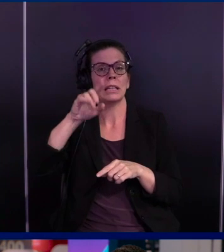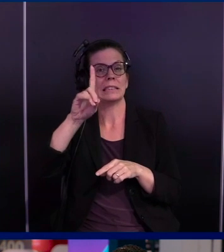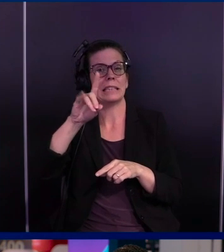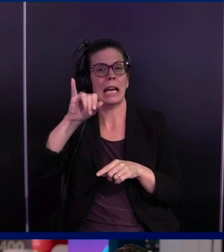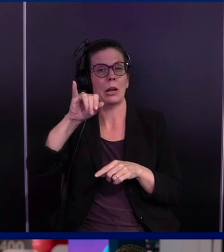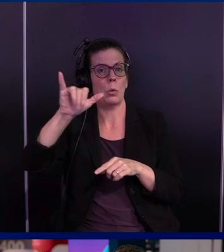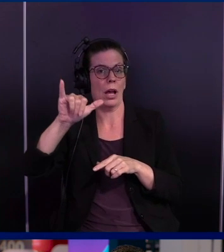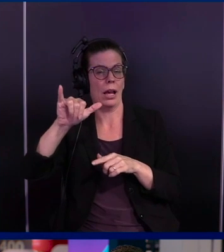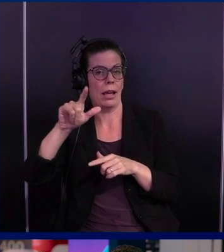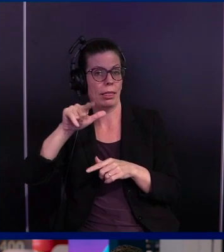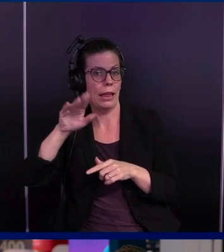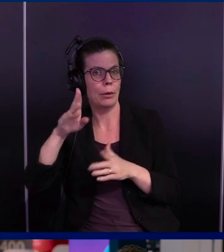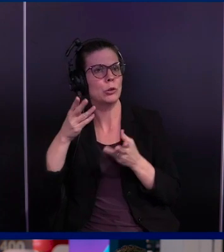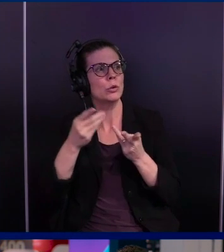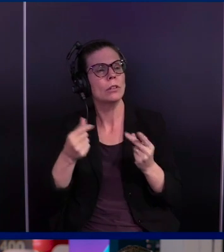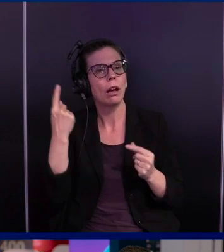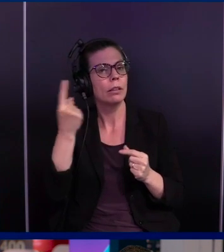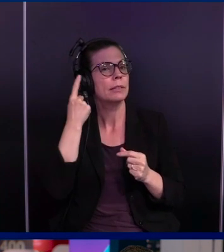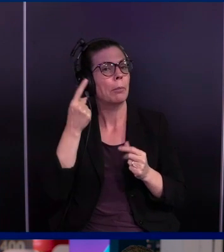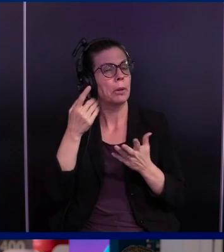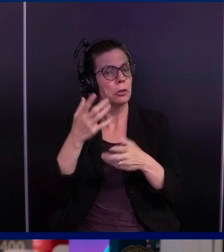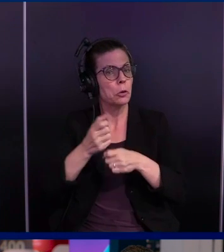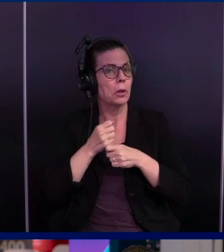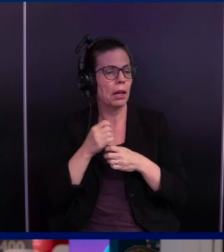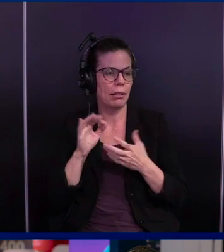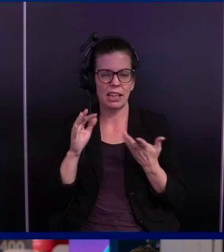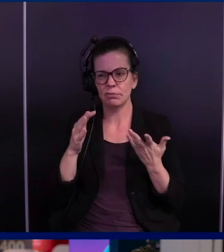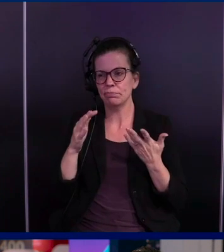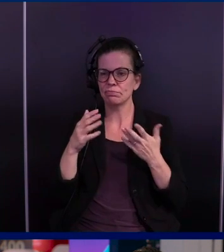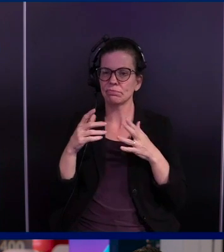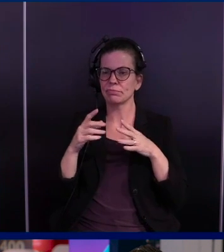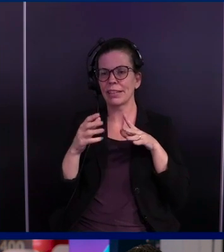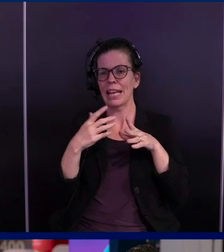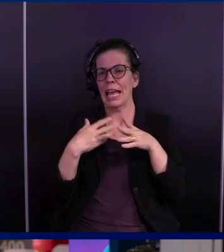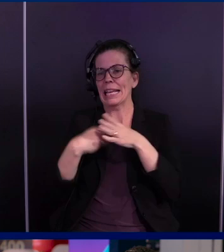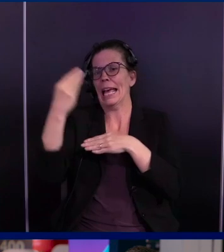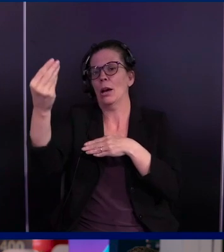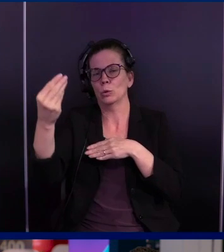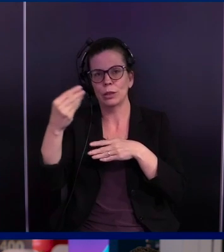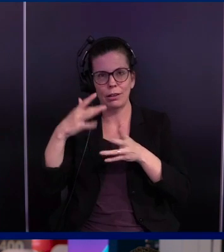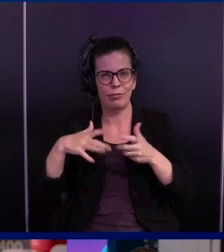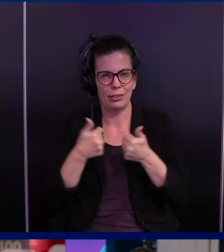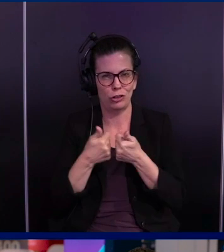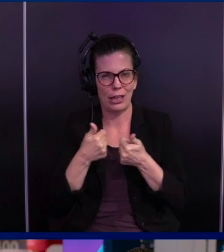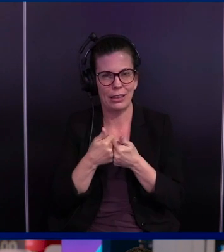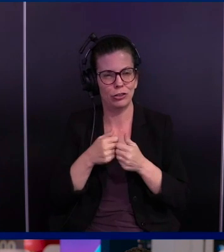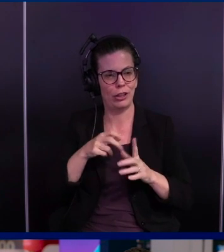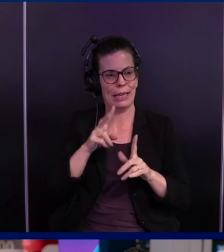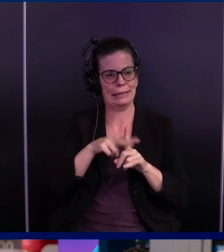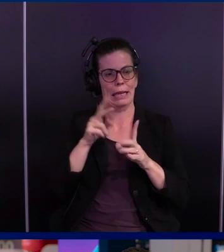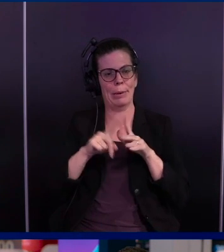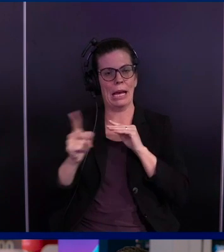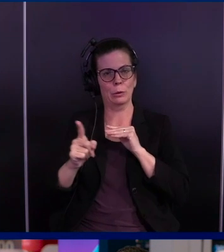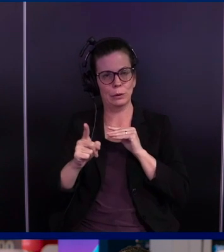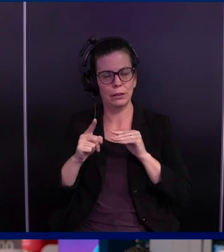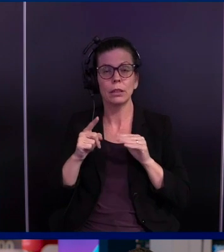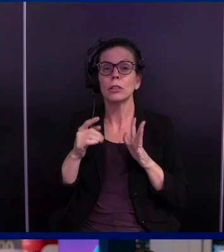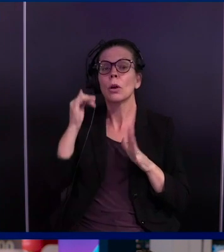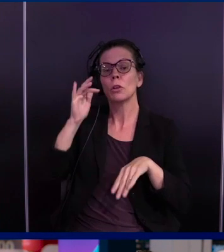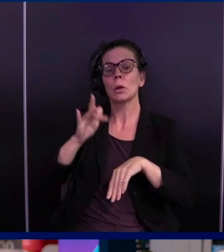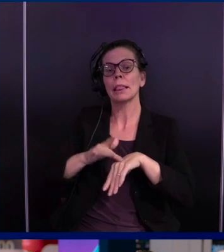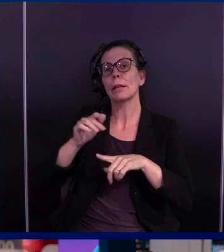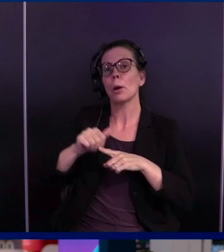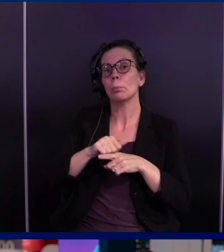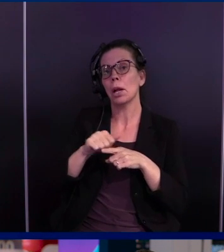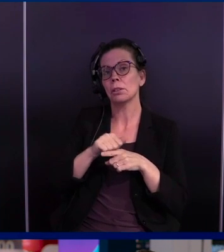have to solve something to get kind of like out of this challenge itself, the assignment. So if we click on